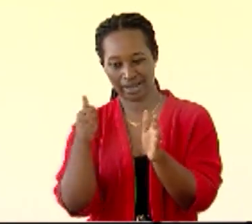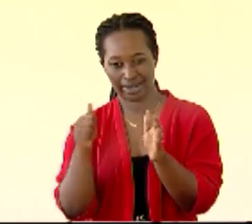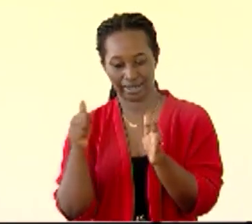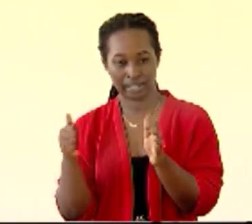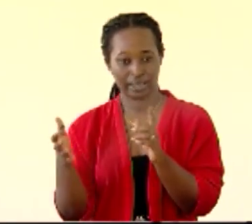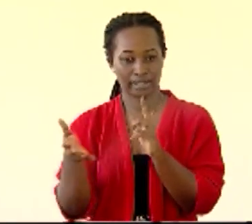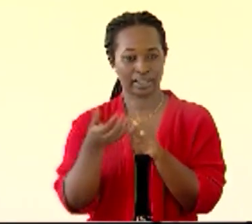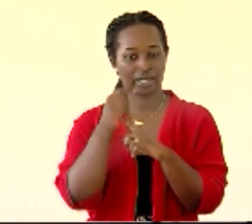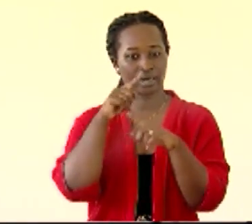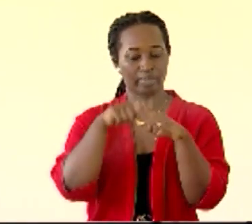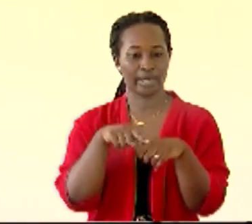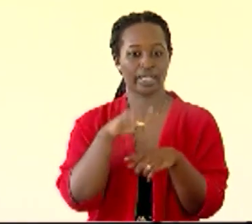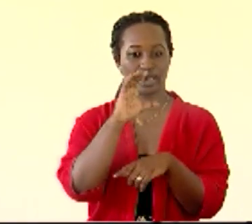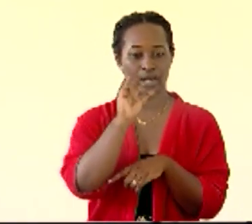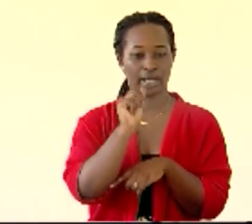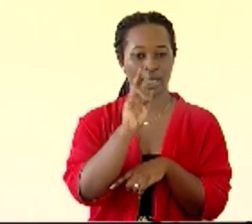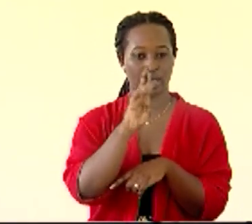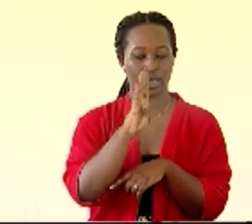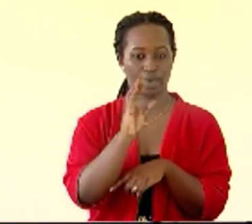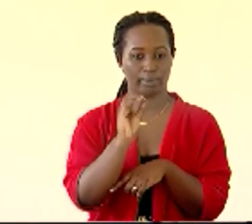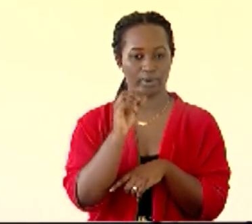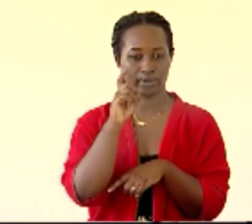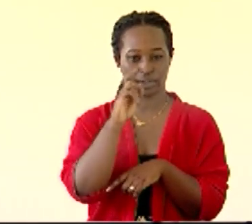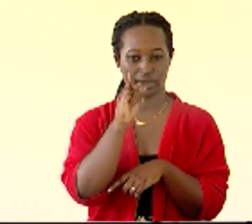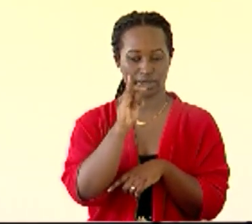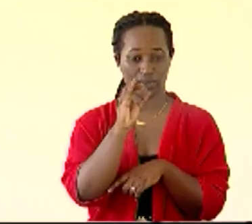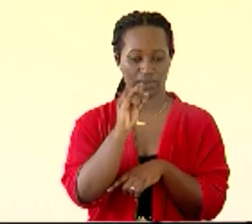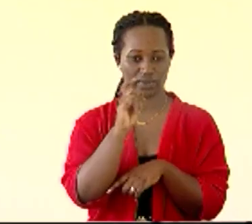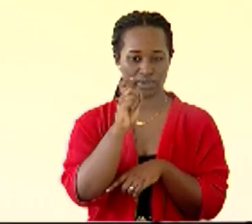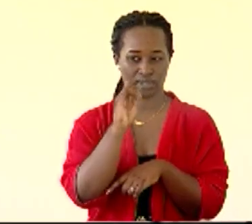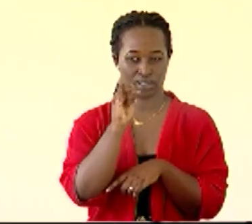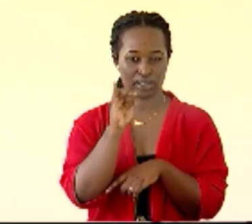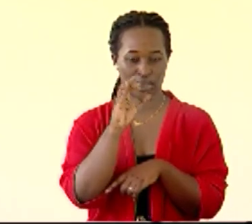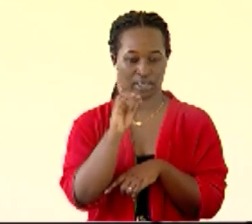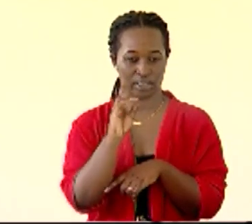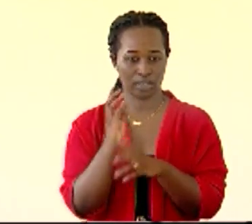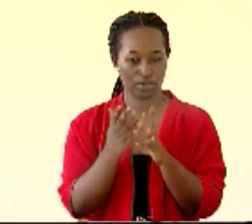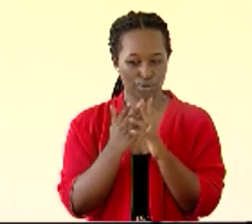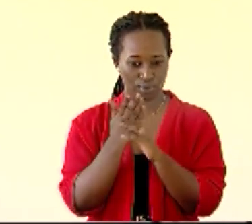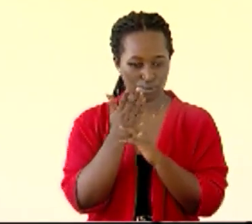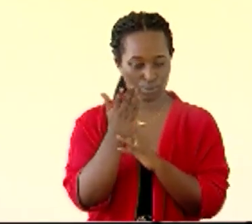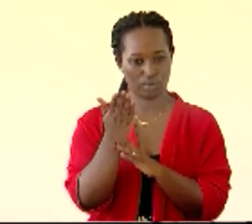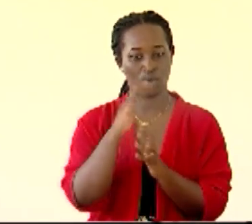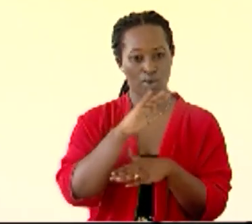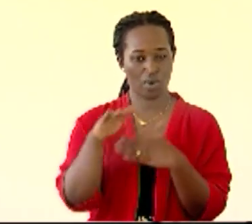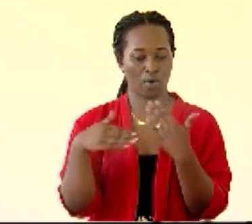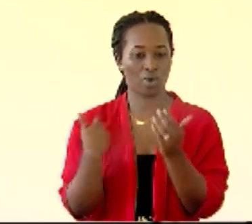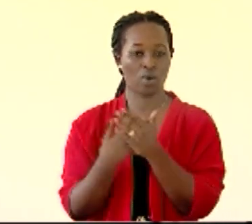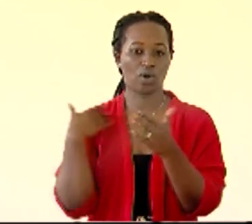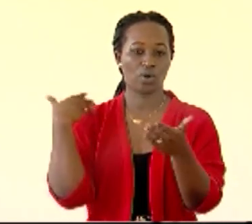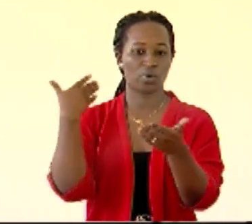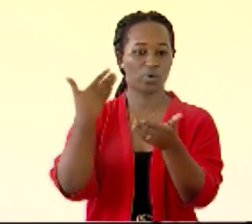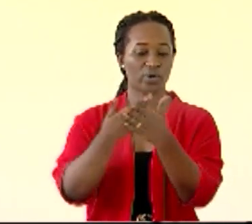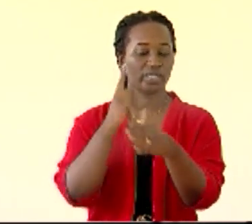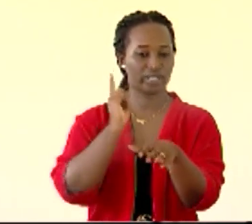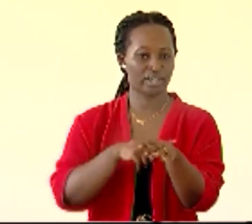by a carbon dioxide molecule to move through a whole plant, leaf, chloroplast, until we get